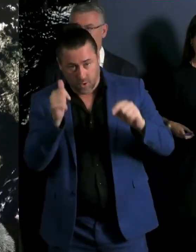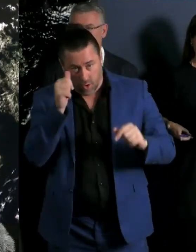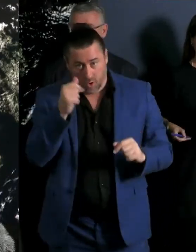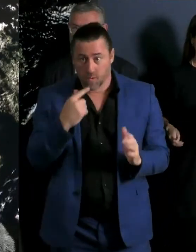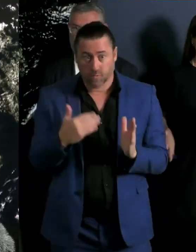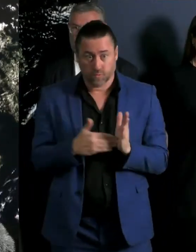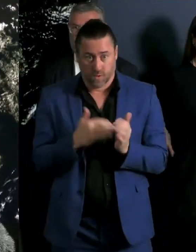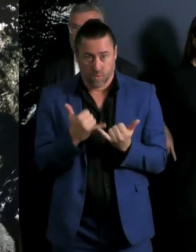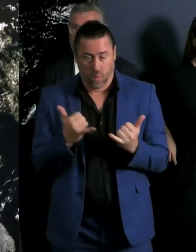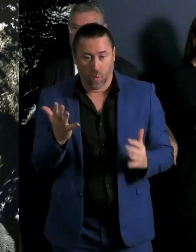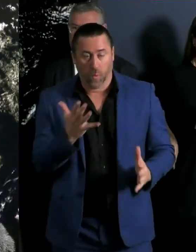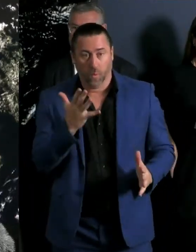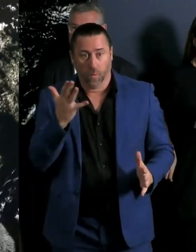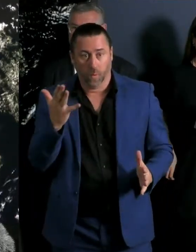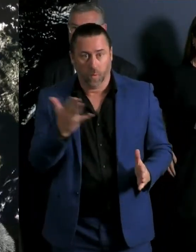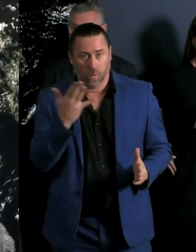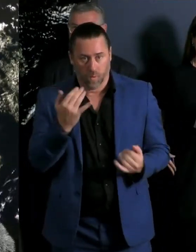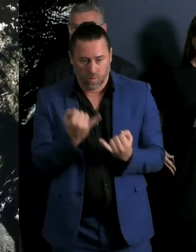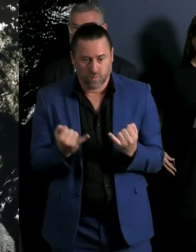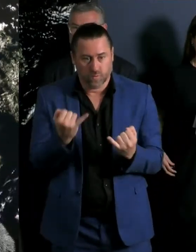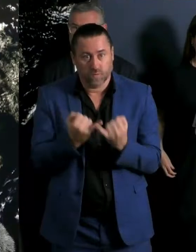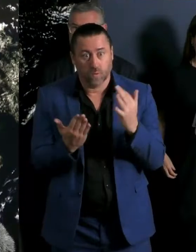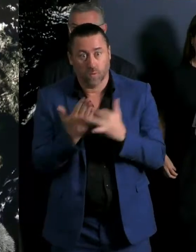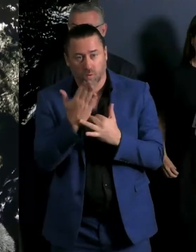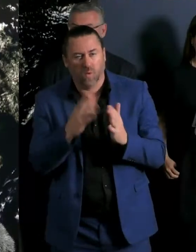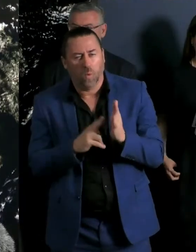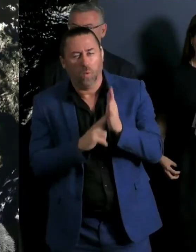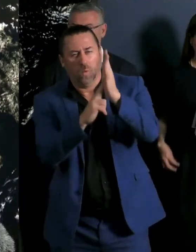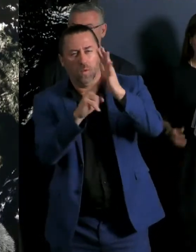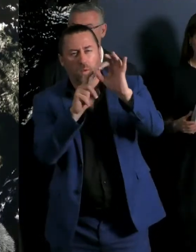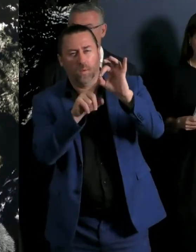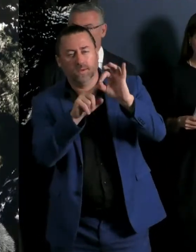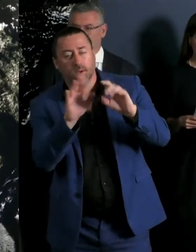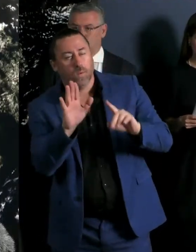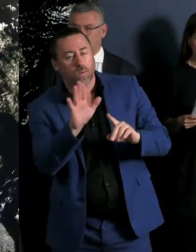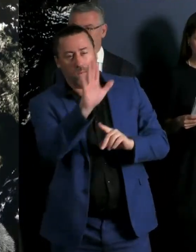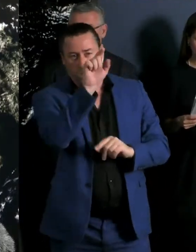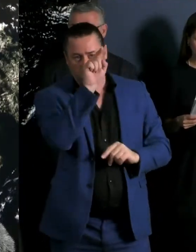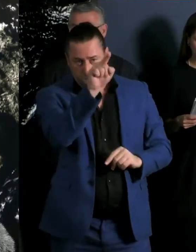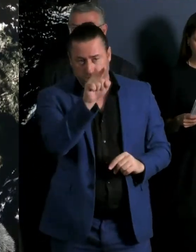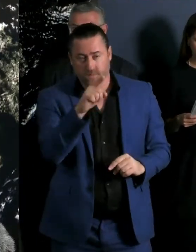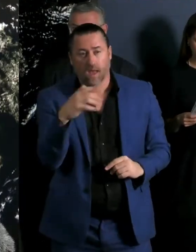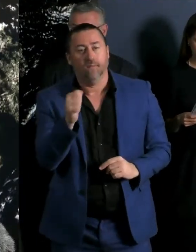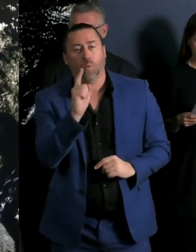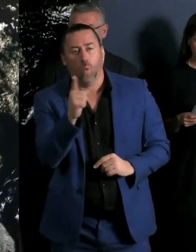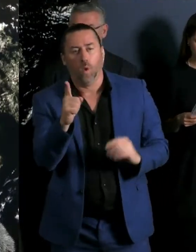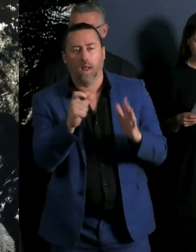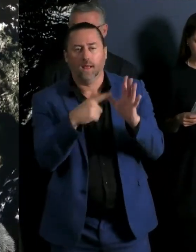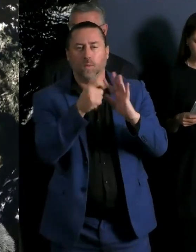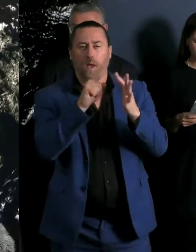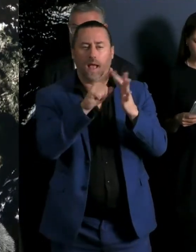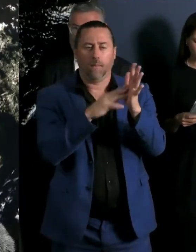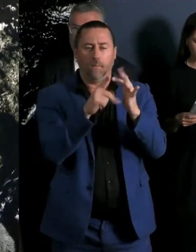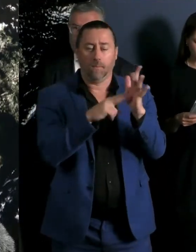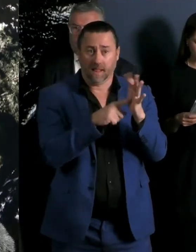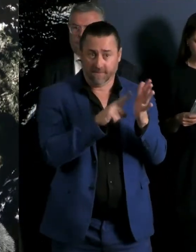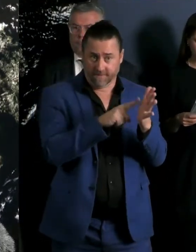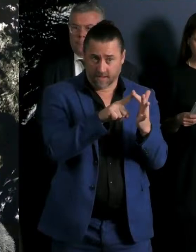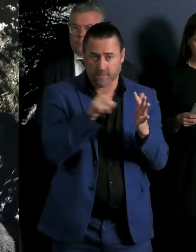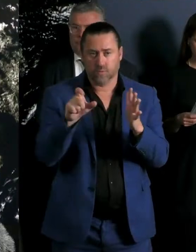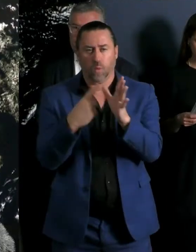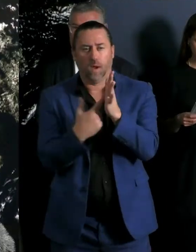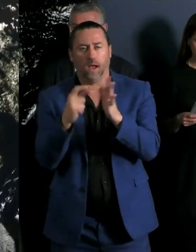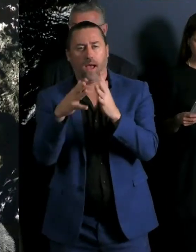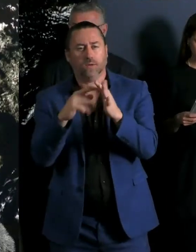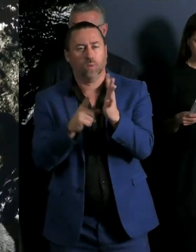day in that part of far North Queensland. A tropical cyclone warning continues between Cape Melville to Cardwell.